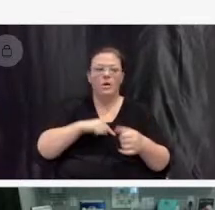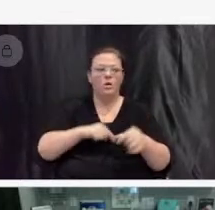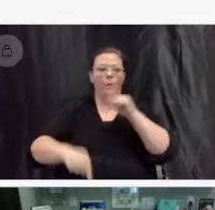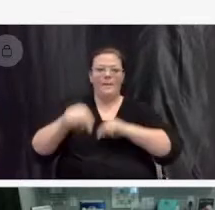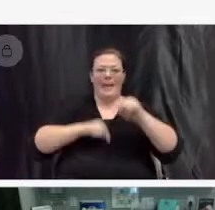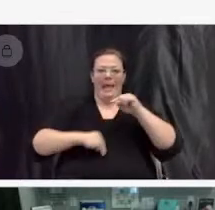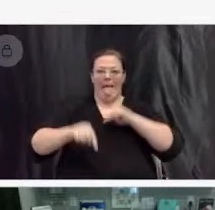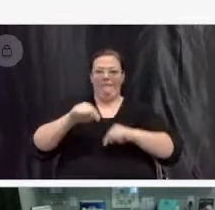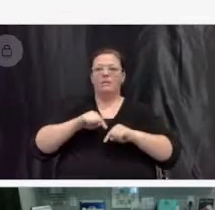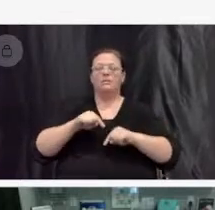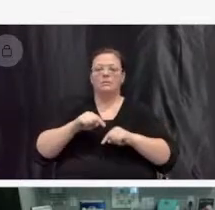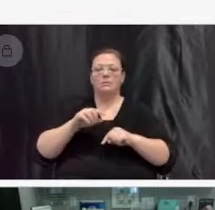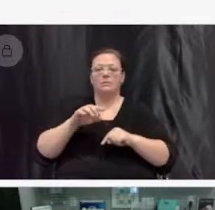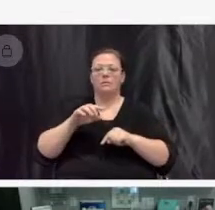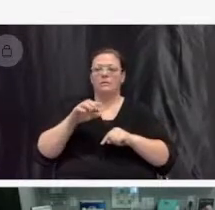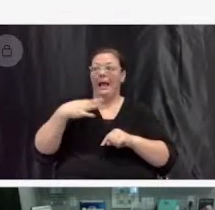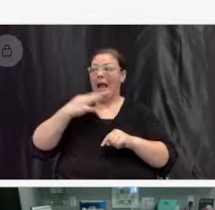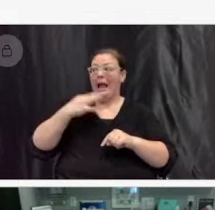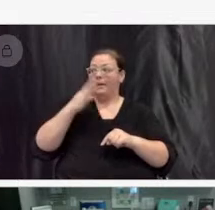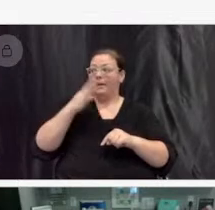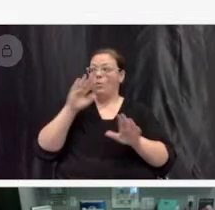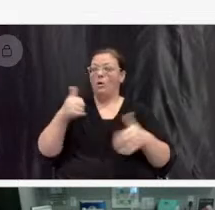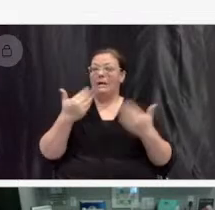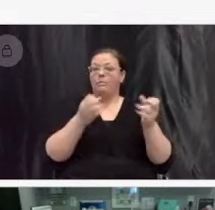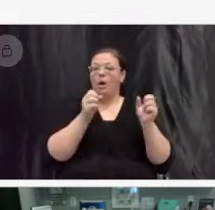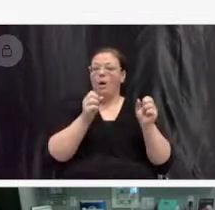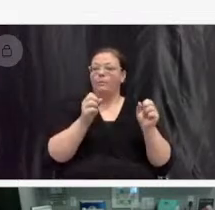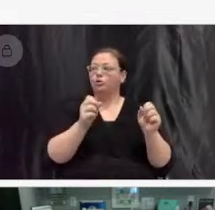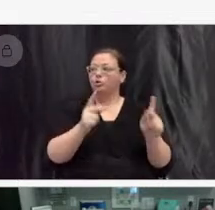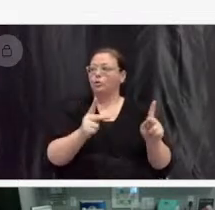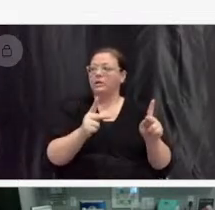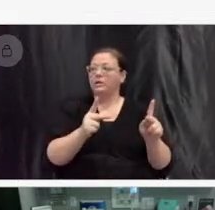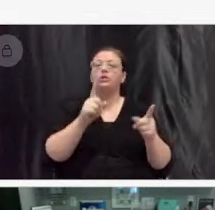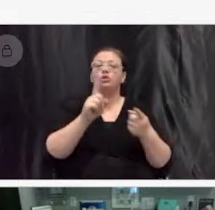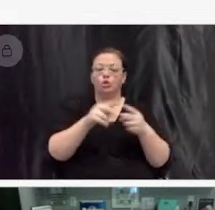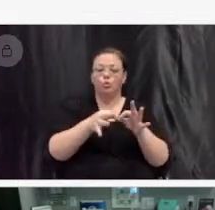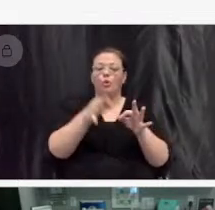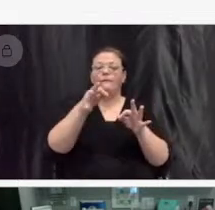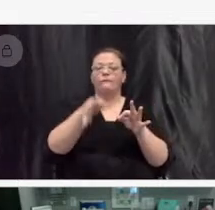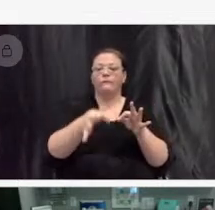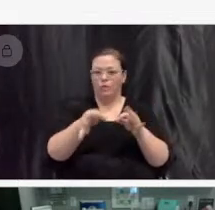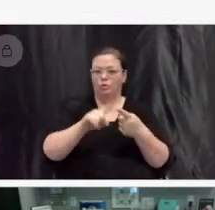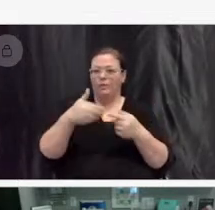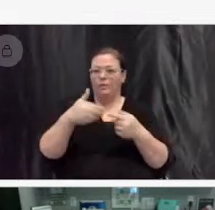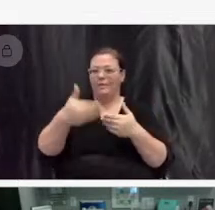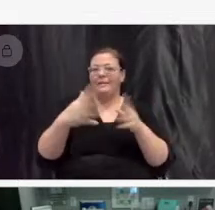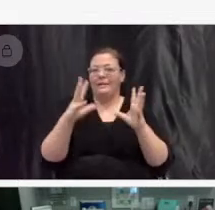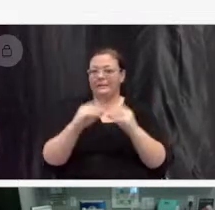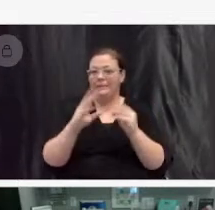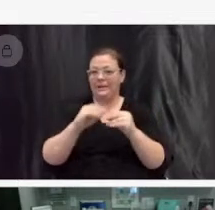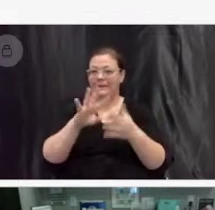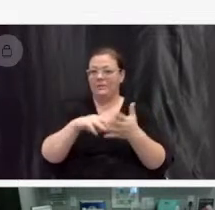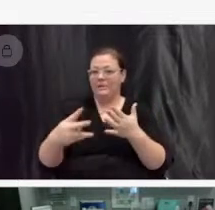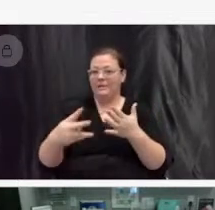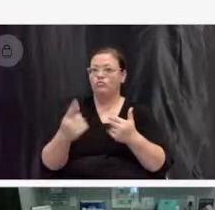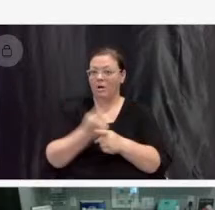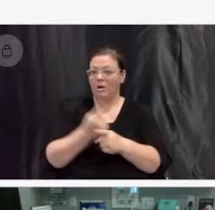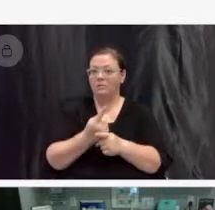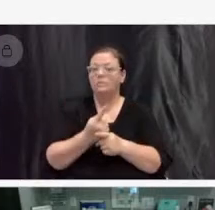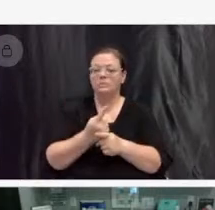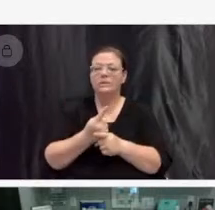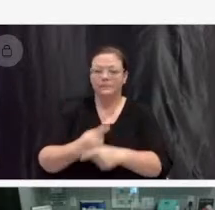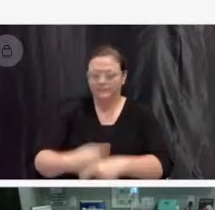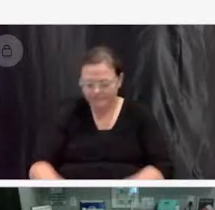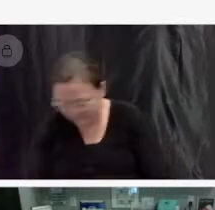and now we can give the applicant the option. Opportunity the to defer. to defer to next scheduled meeting? That's correct. All right,